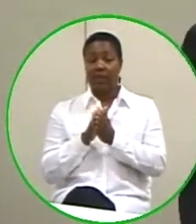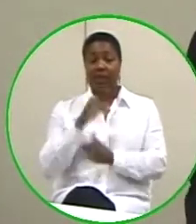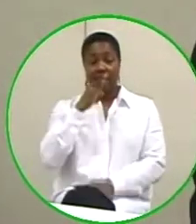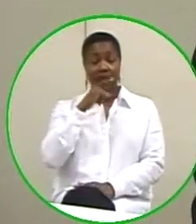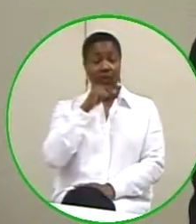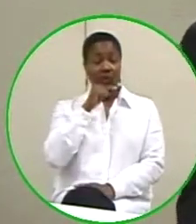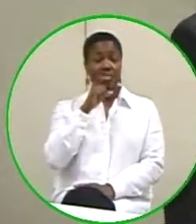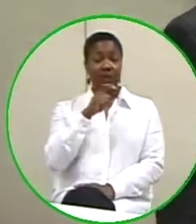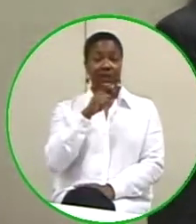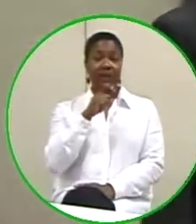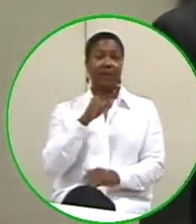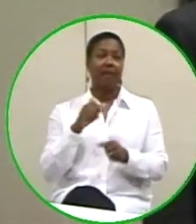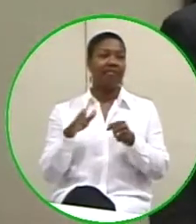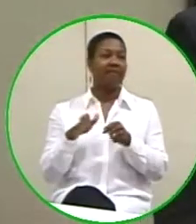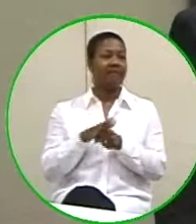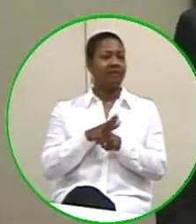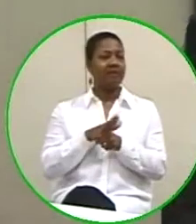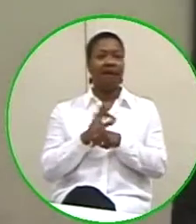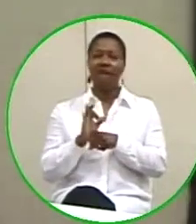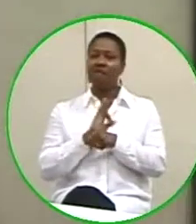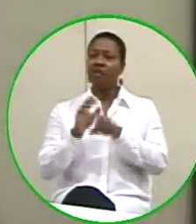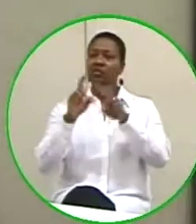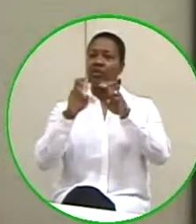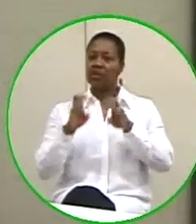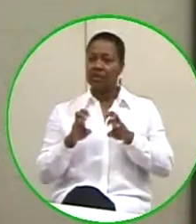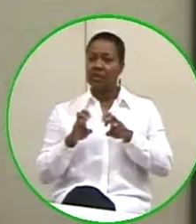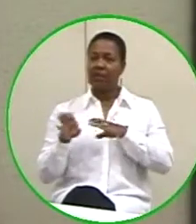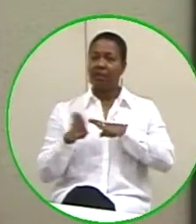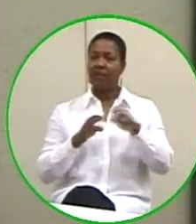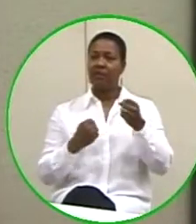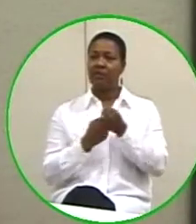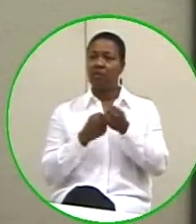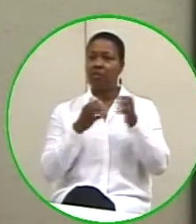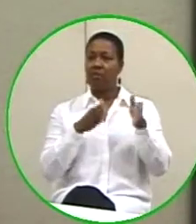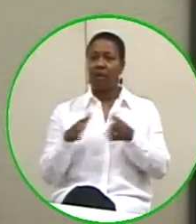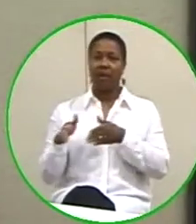who are going to need the full functional assessment and behavior support plan.